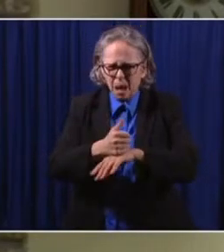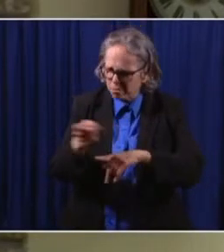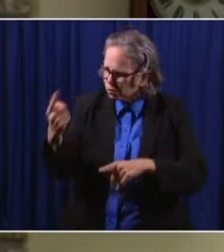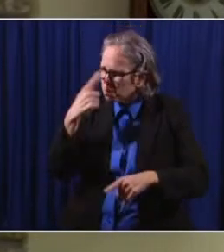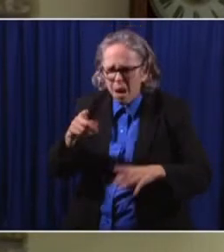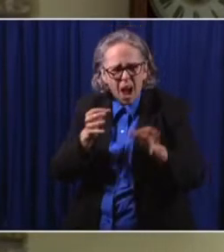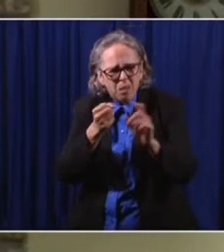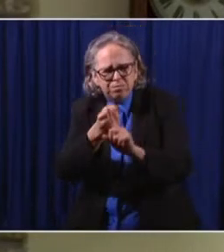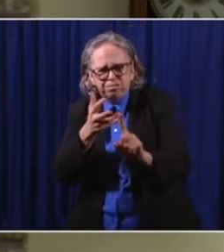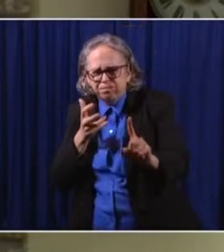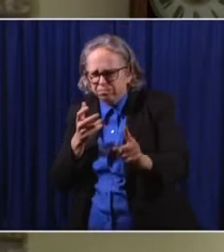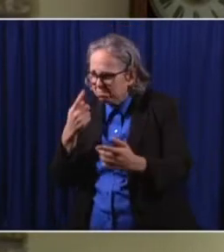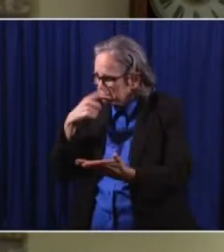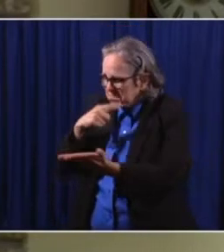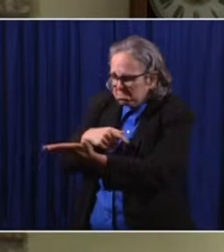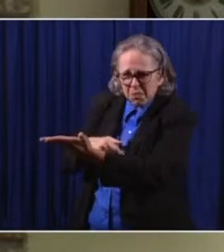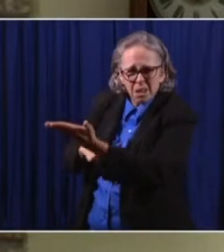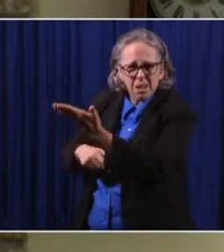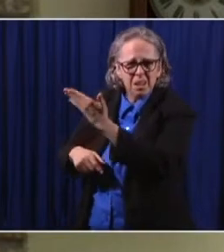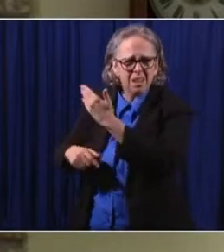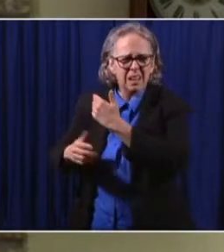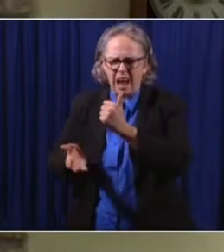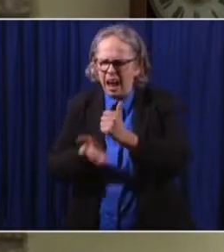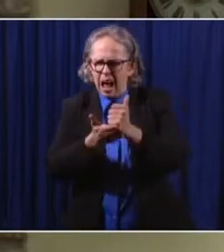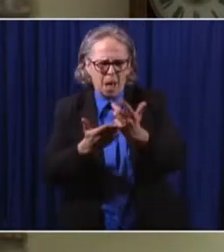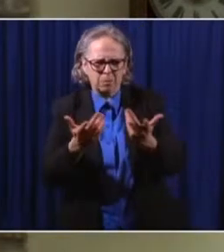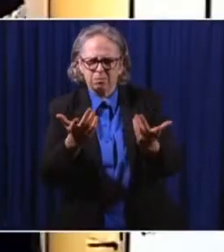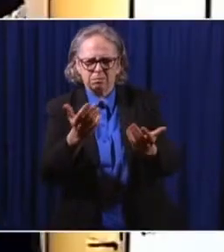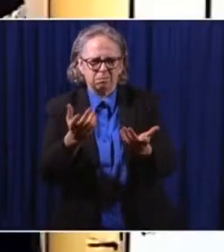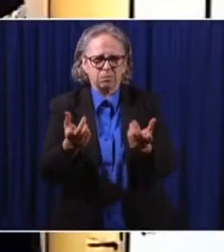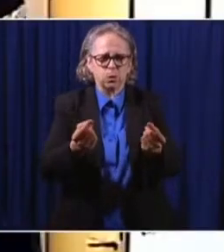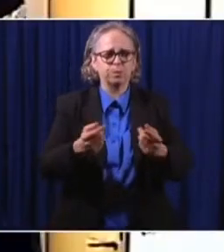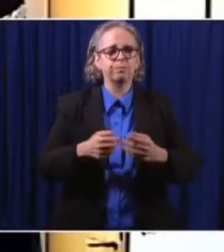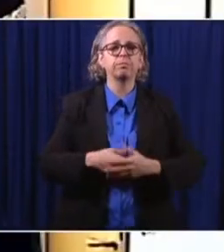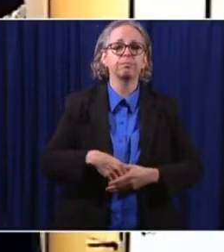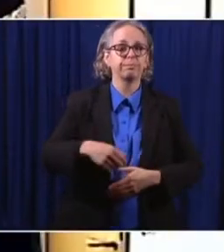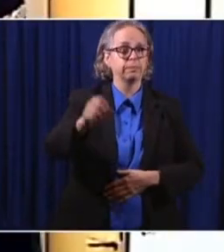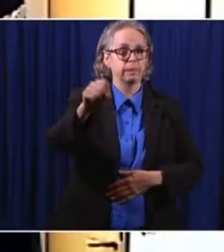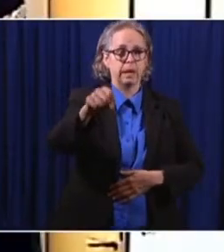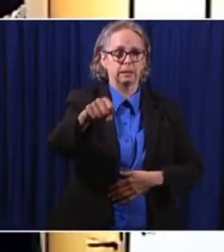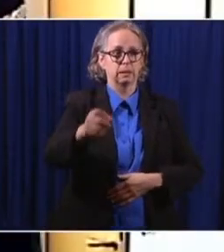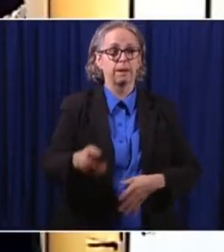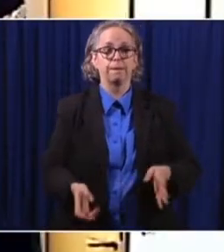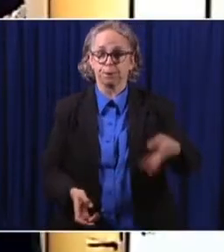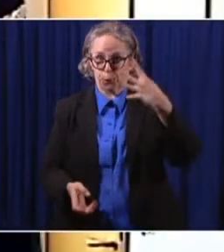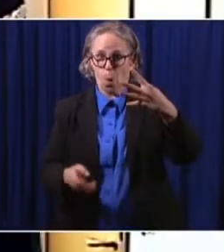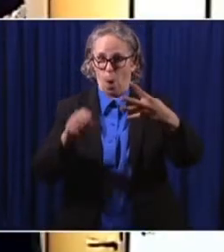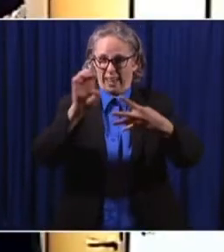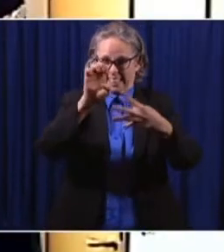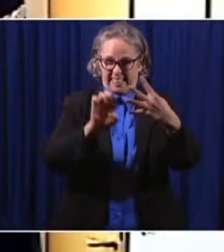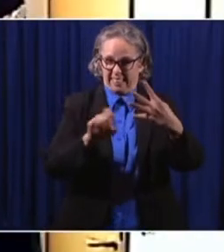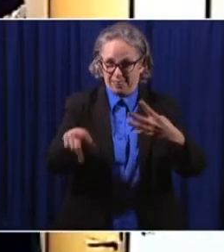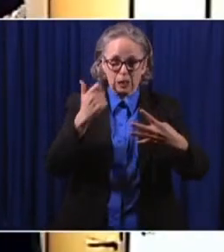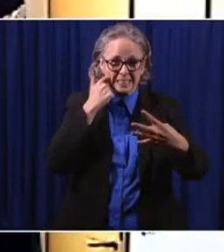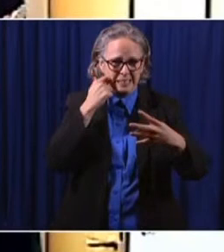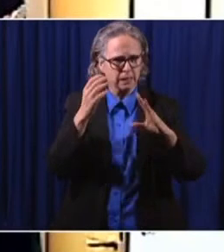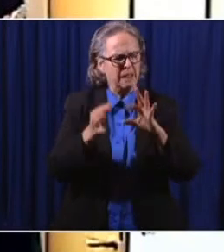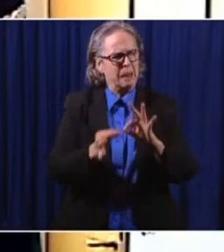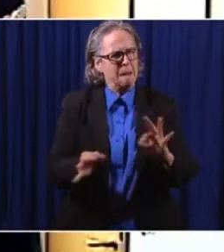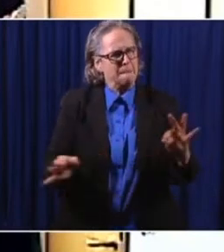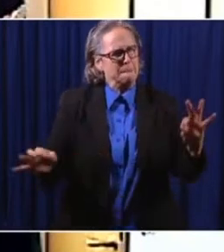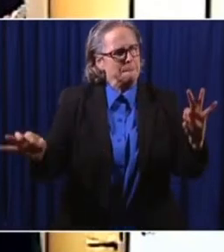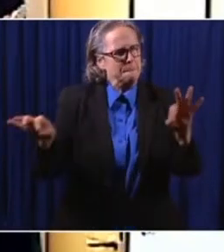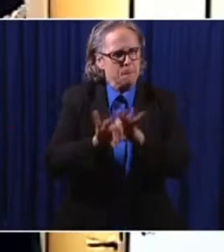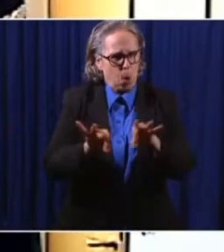and how you think that can be of help. Yes, sir. Those 4 E's are significantly important to our quest to provide